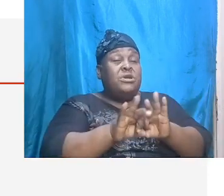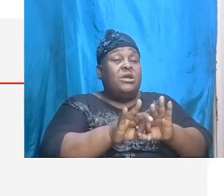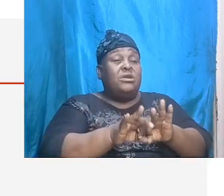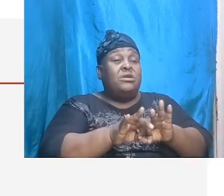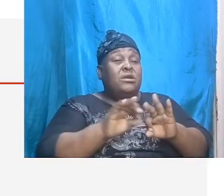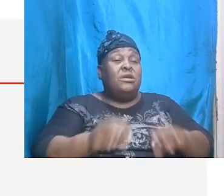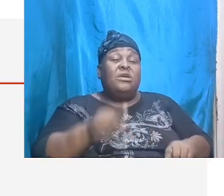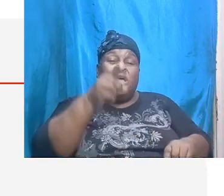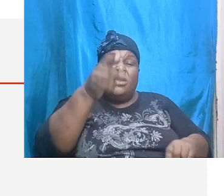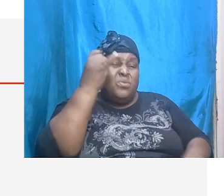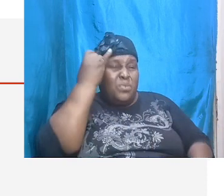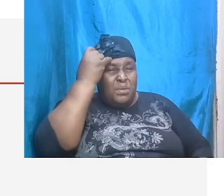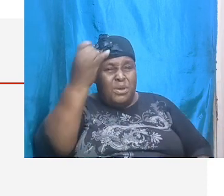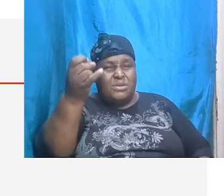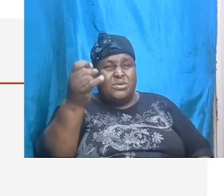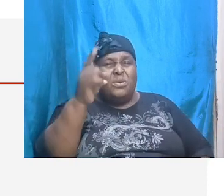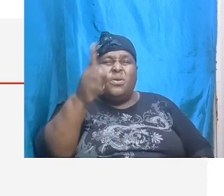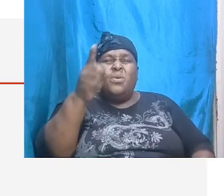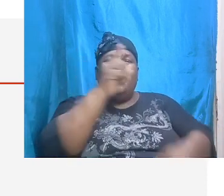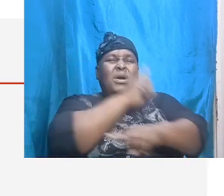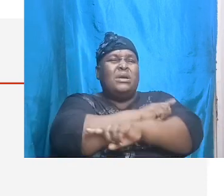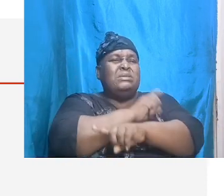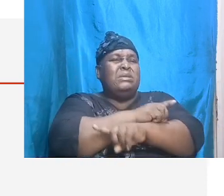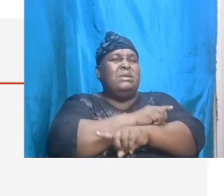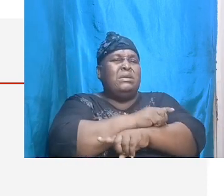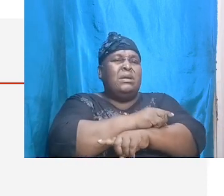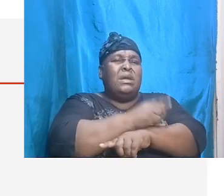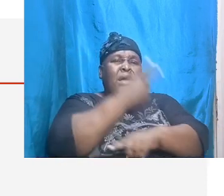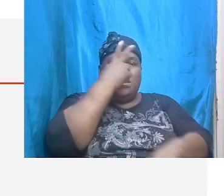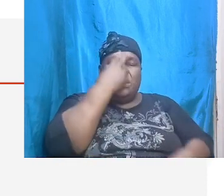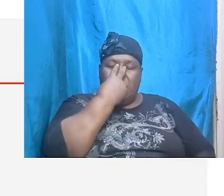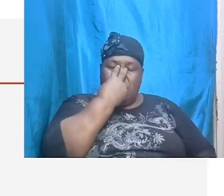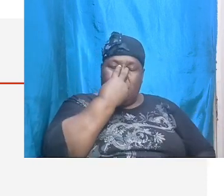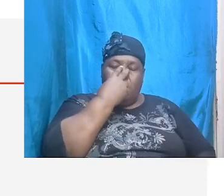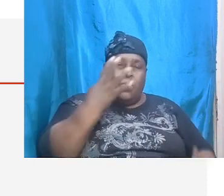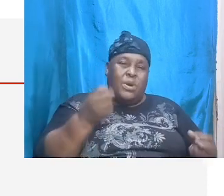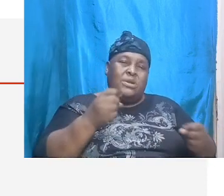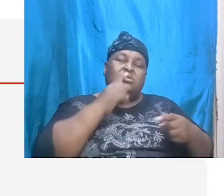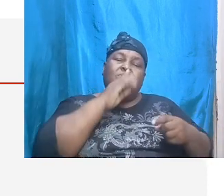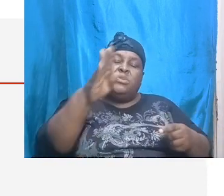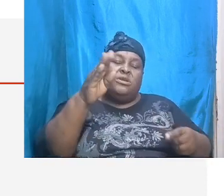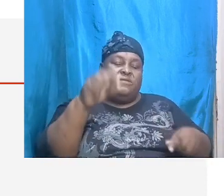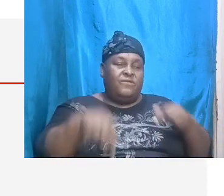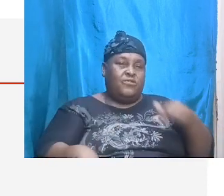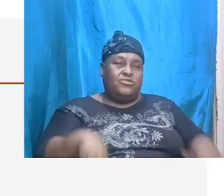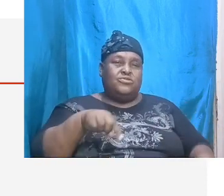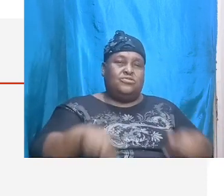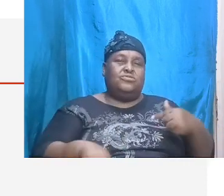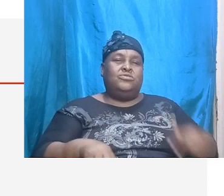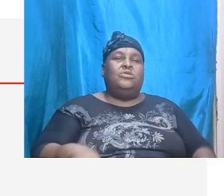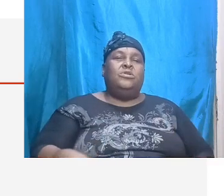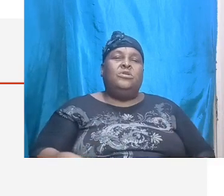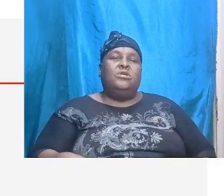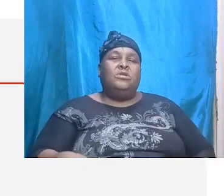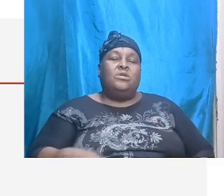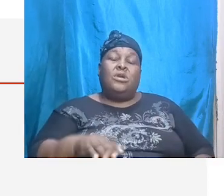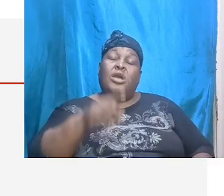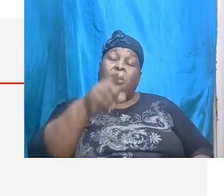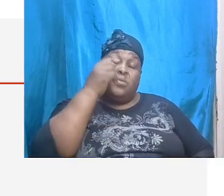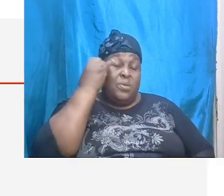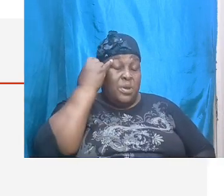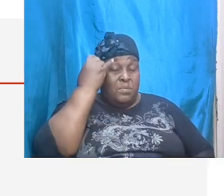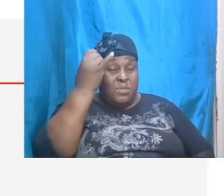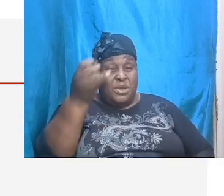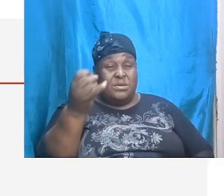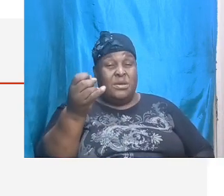you imagine, amen? If one day you get up and your eye decide that you want to be the foot. My God. Can you imagine if one day you get up